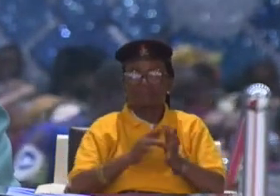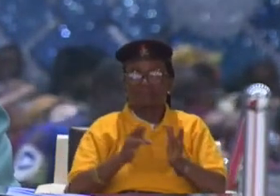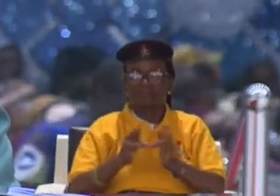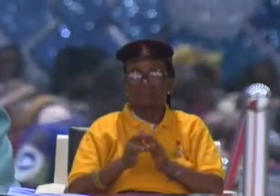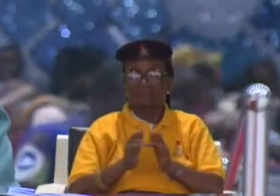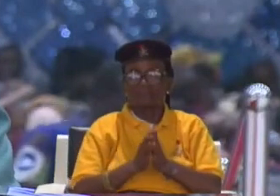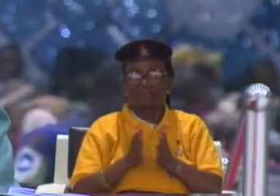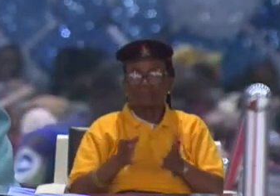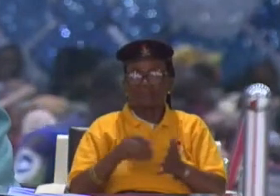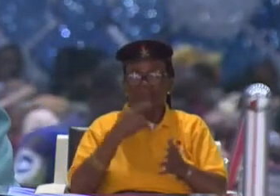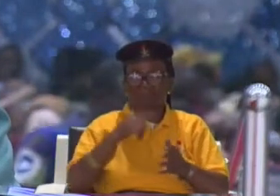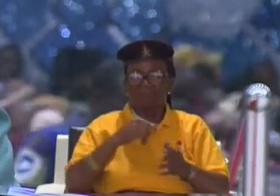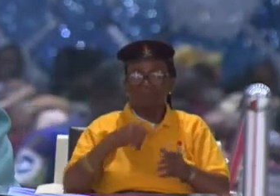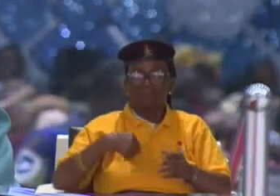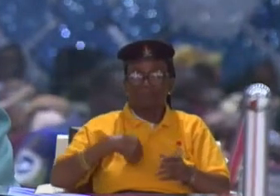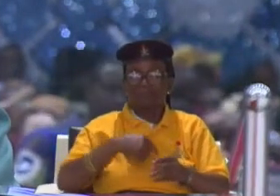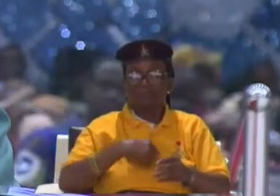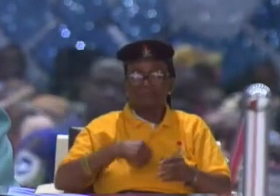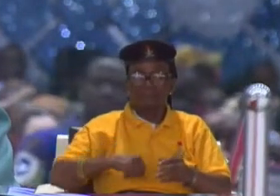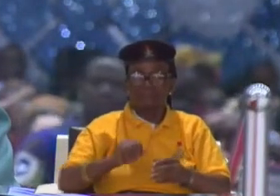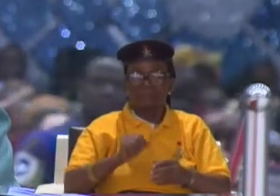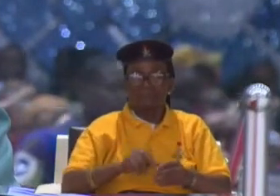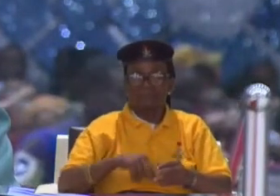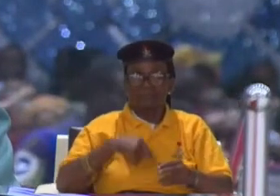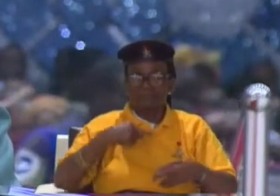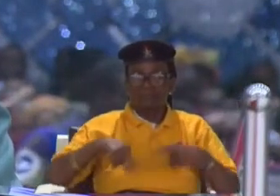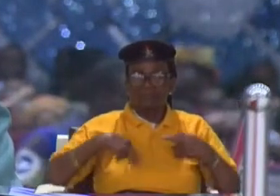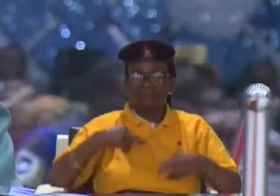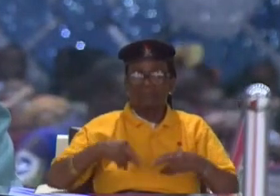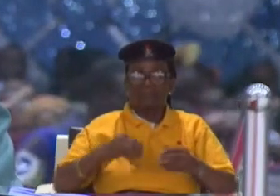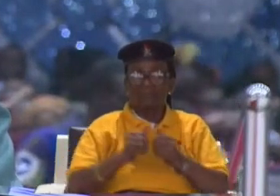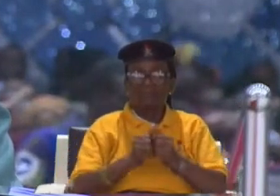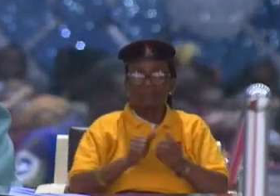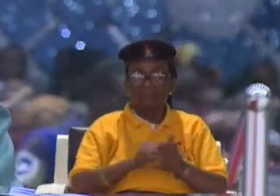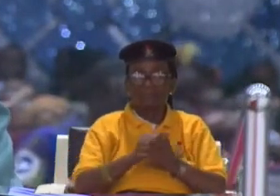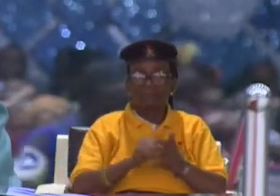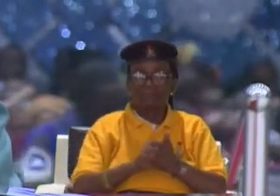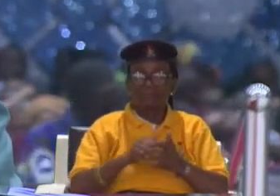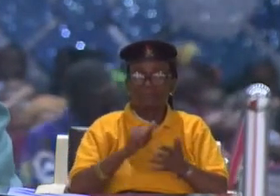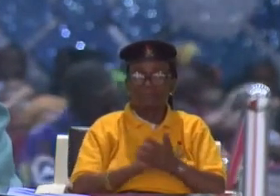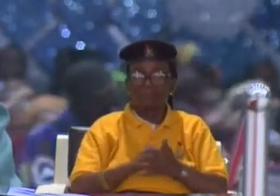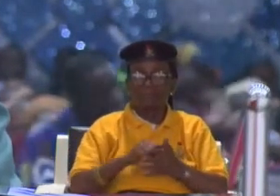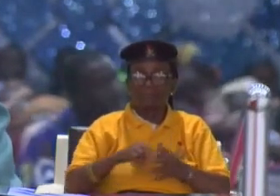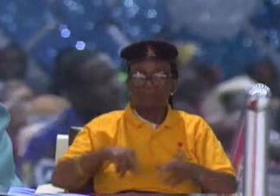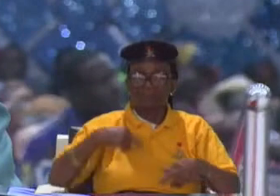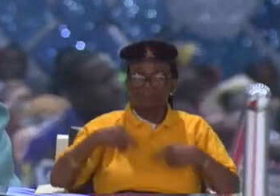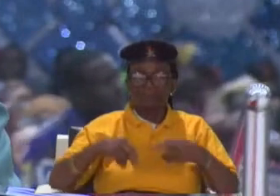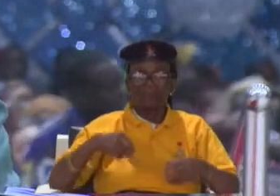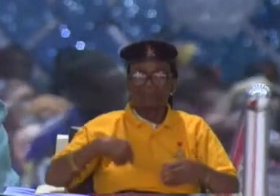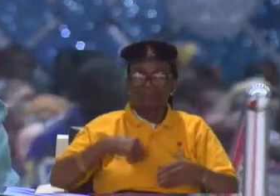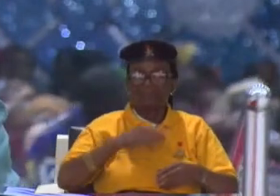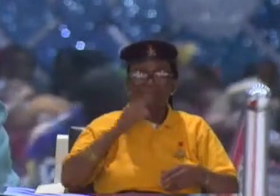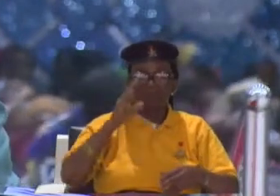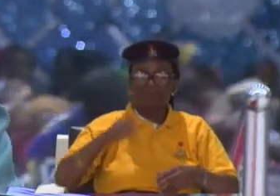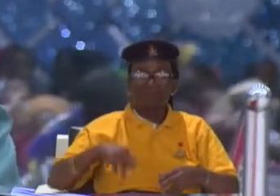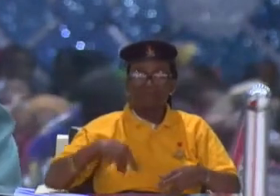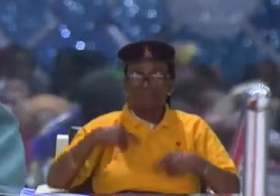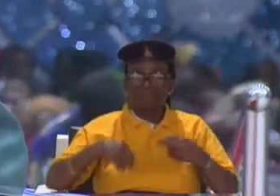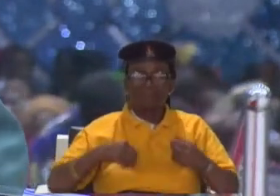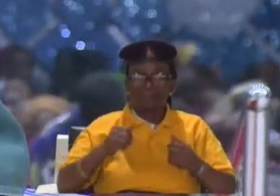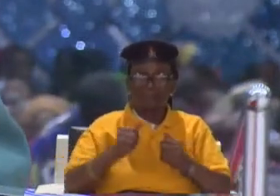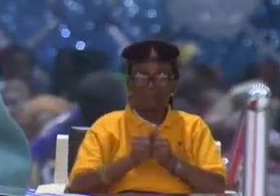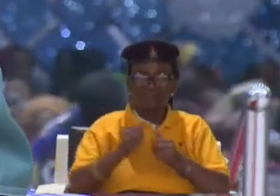rejoice. Nigba ti Bible ti so pe ki a yo pelu awon ti yo. We will rejoice with them as they come. I